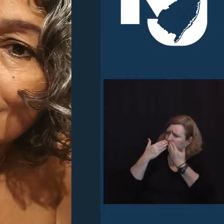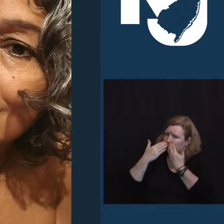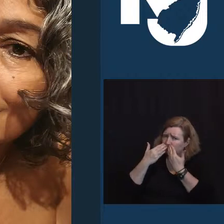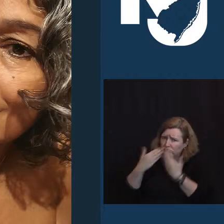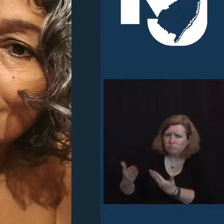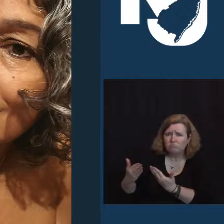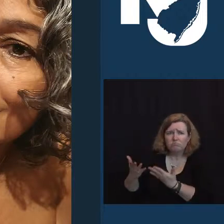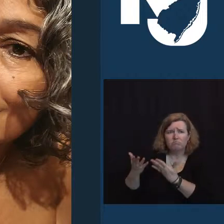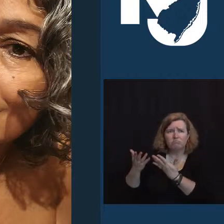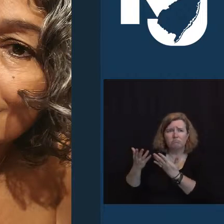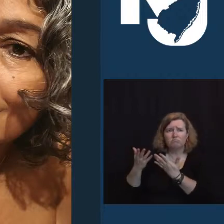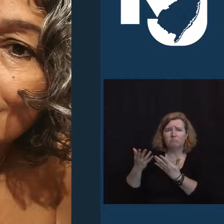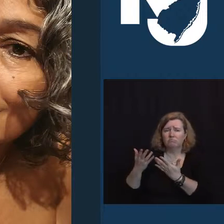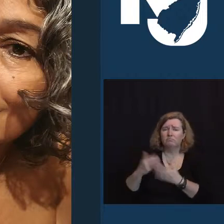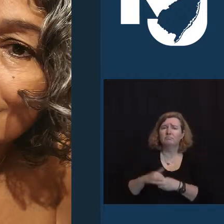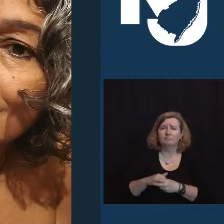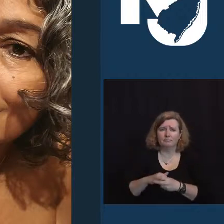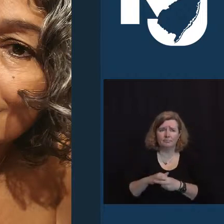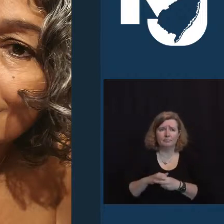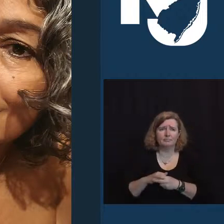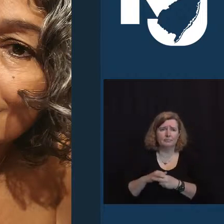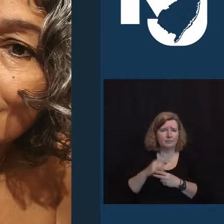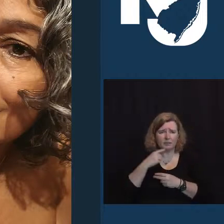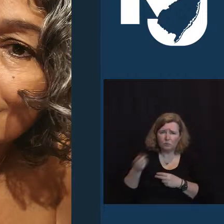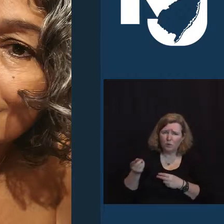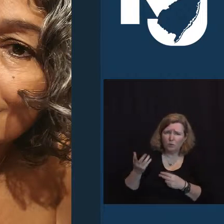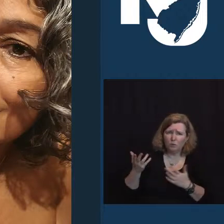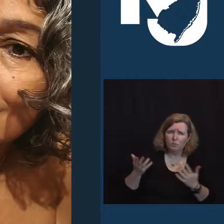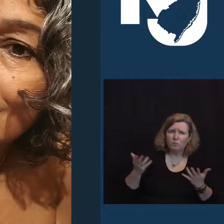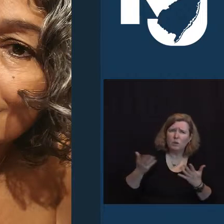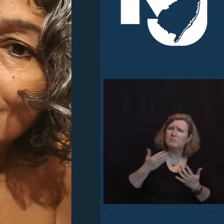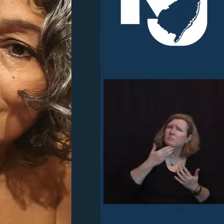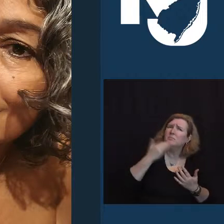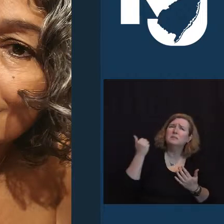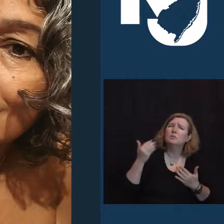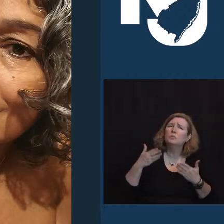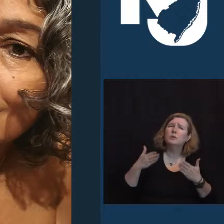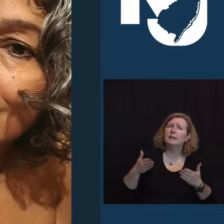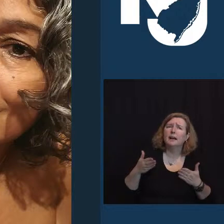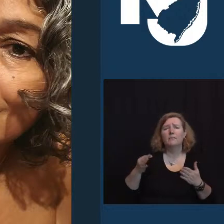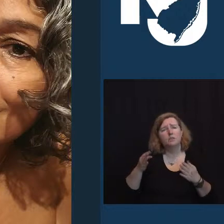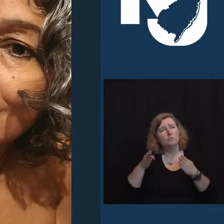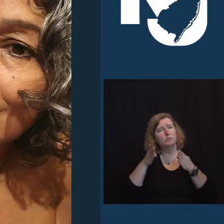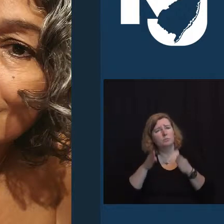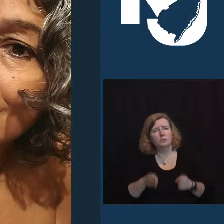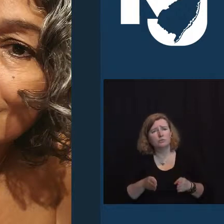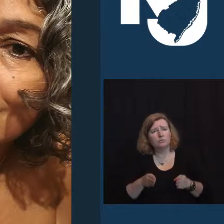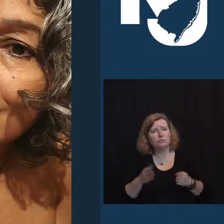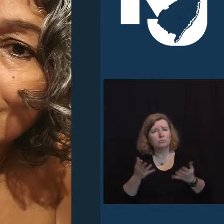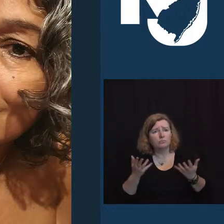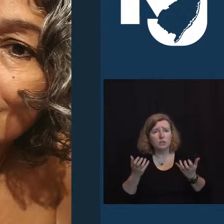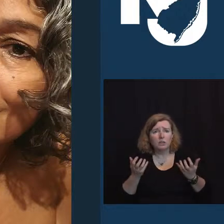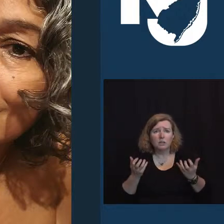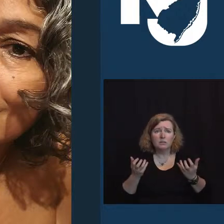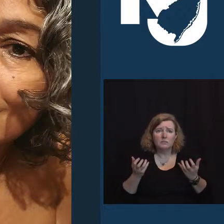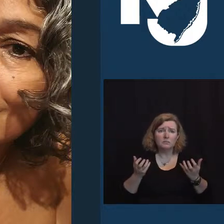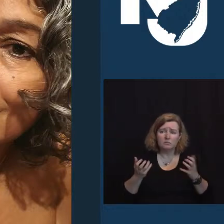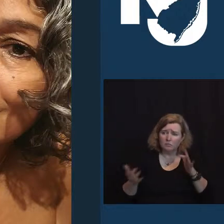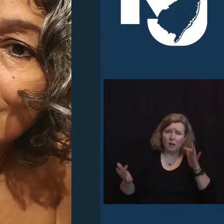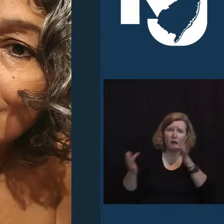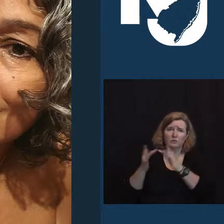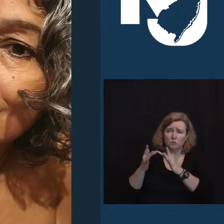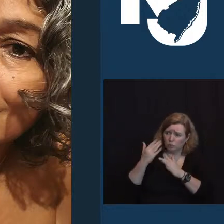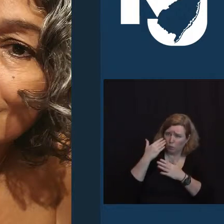and her clients. I said, Doris, what's the best way if somebody wants to throw some business your way? What's the best way to get a hold of you? What's